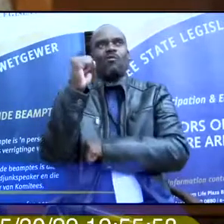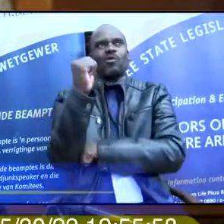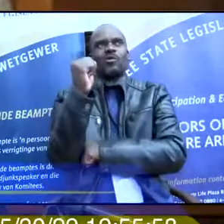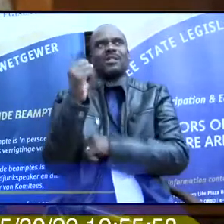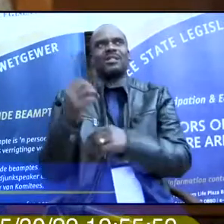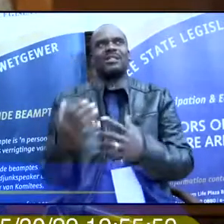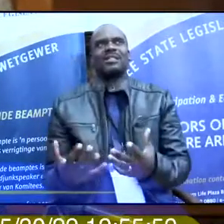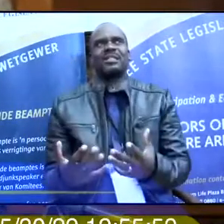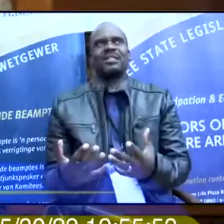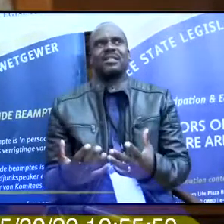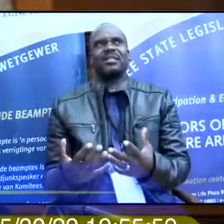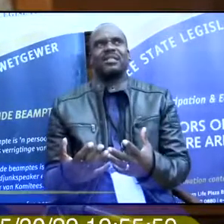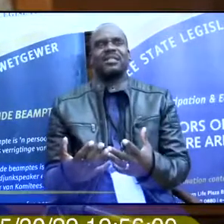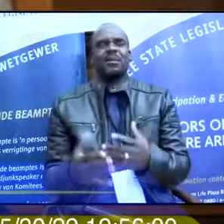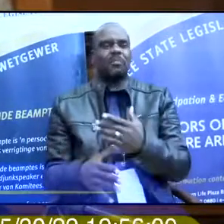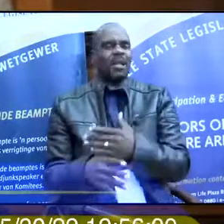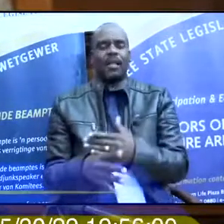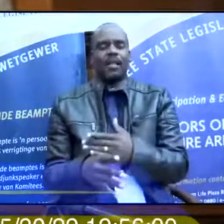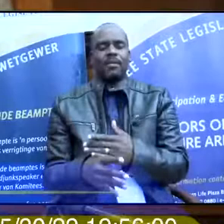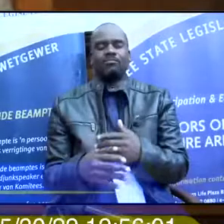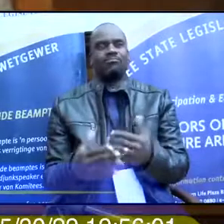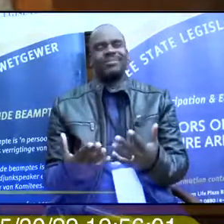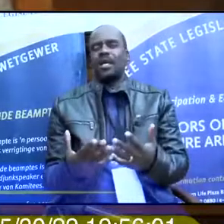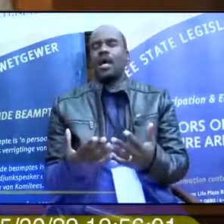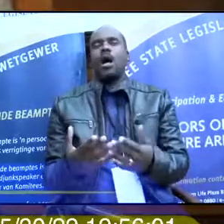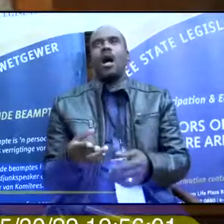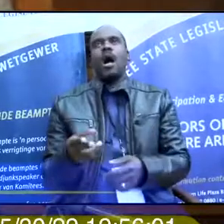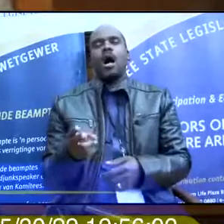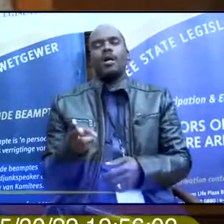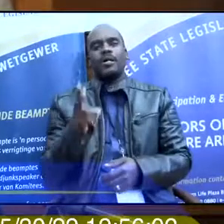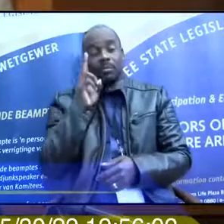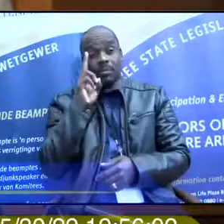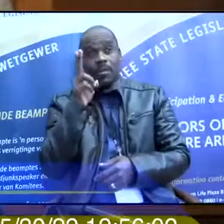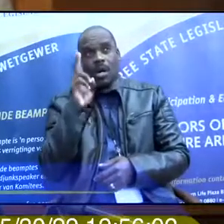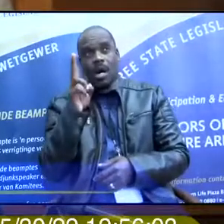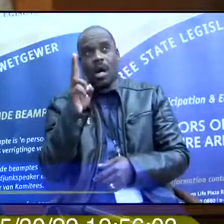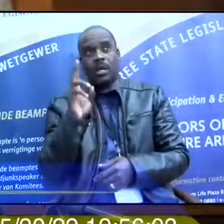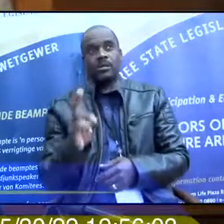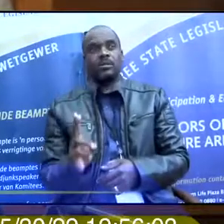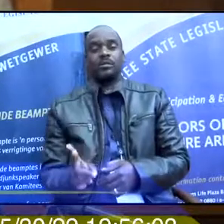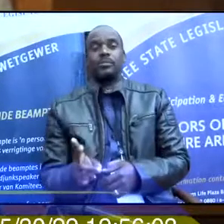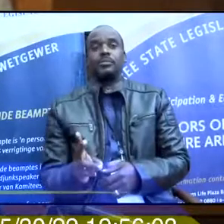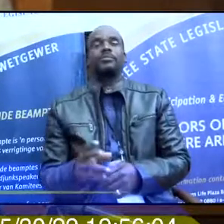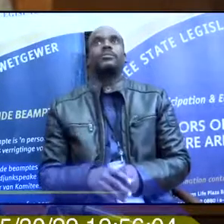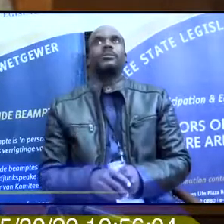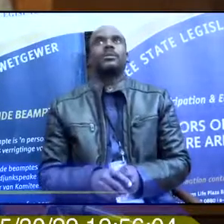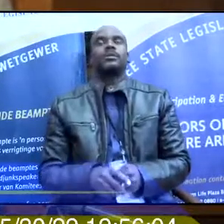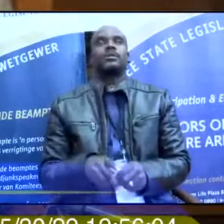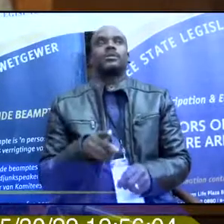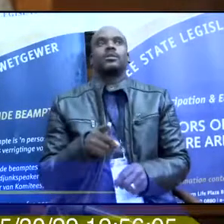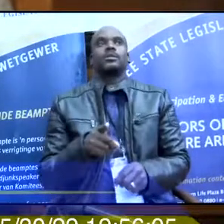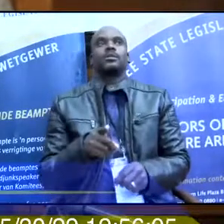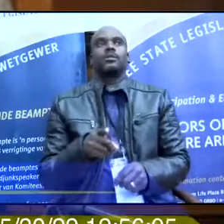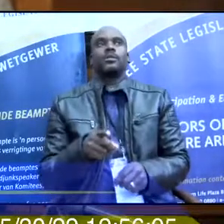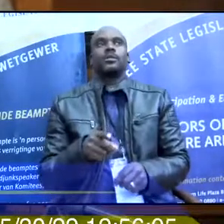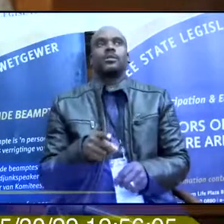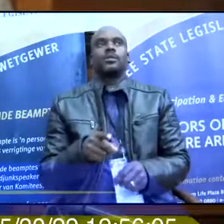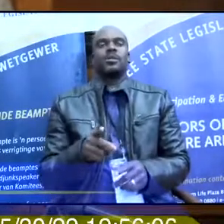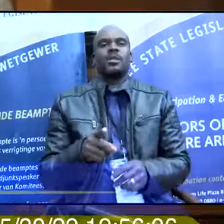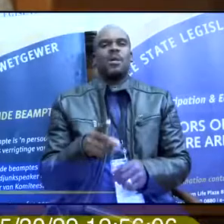and there seems to be also a biasedness in issuing concurrences in a certain